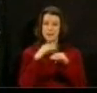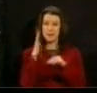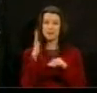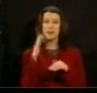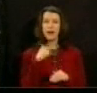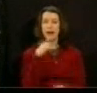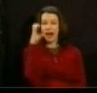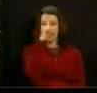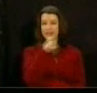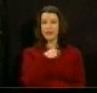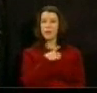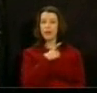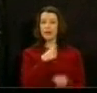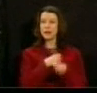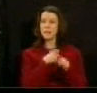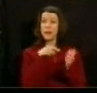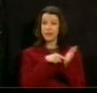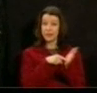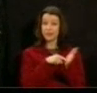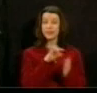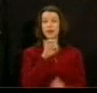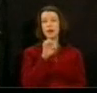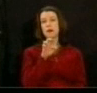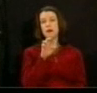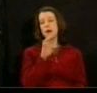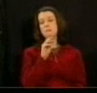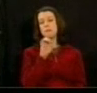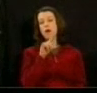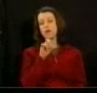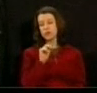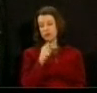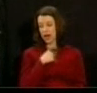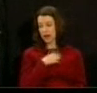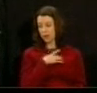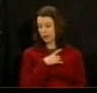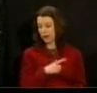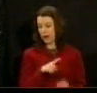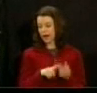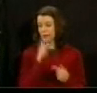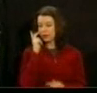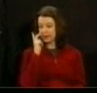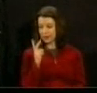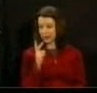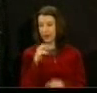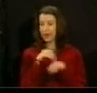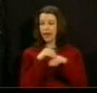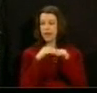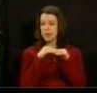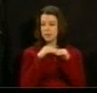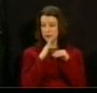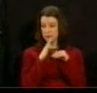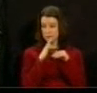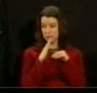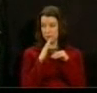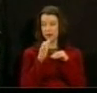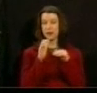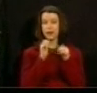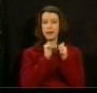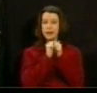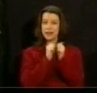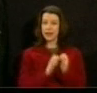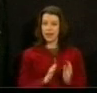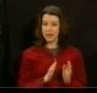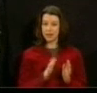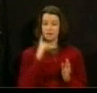like to make this in the form of a motion. I would like to see that at the minimum, the candidates for each